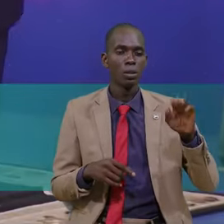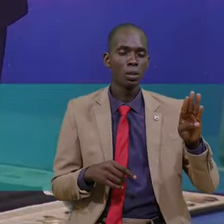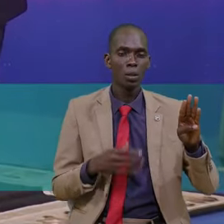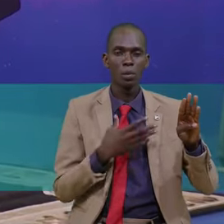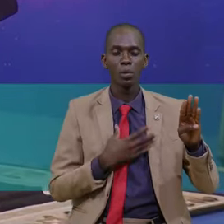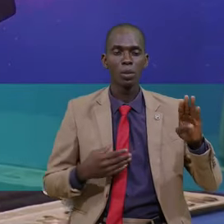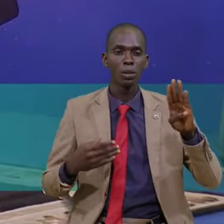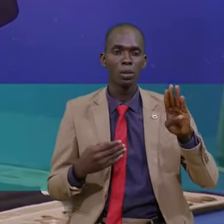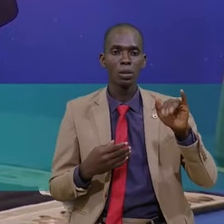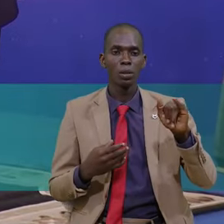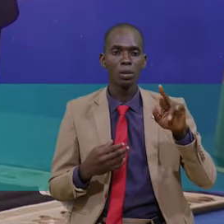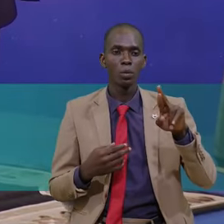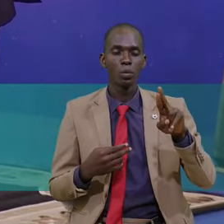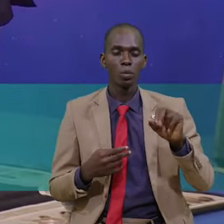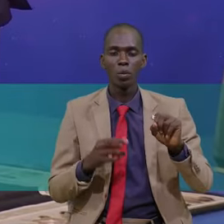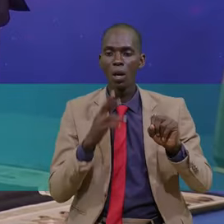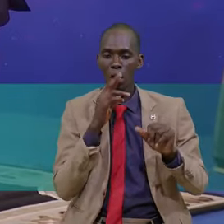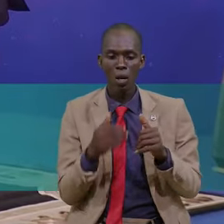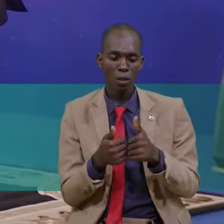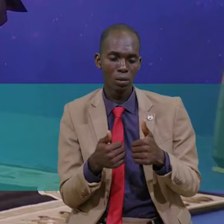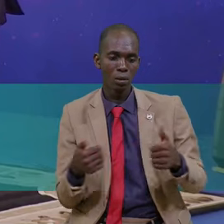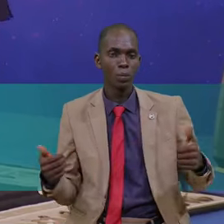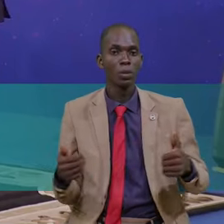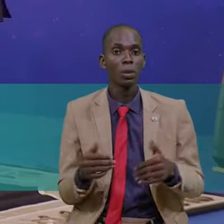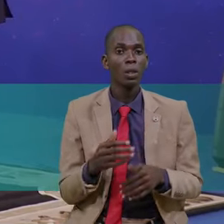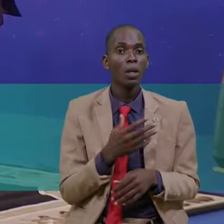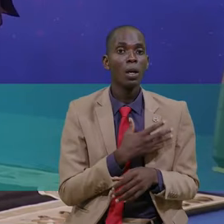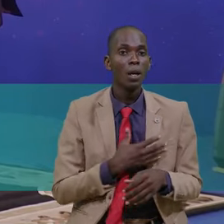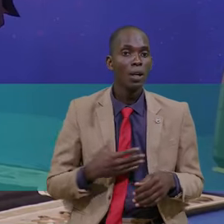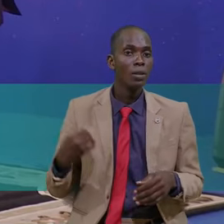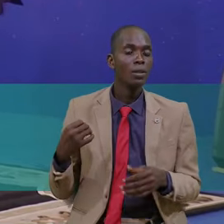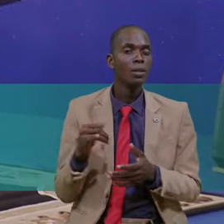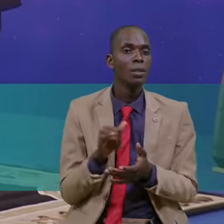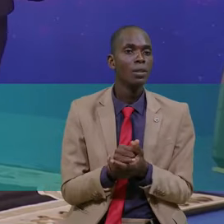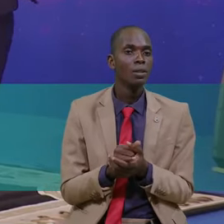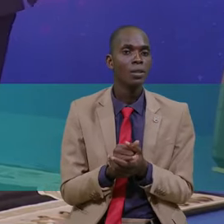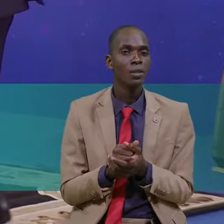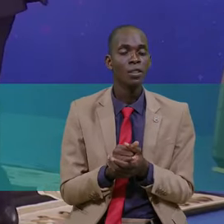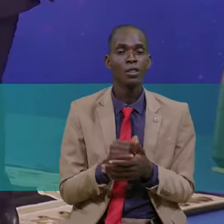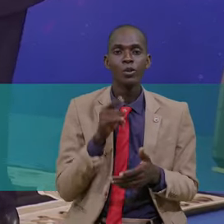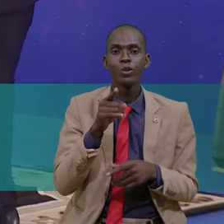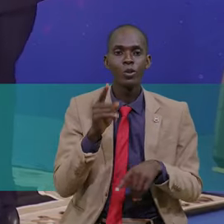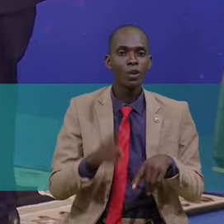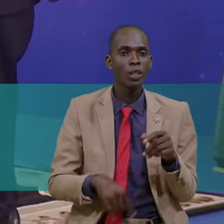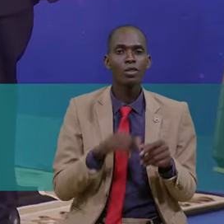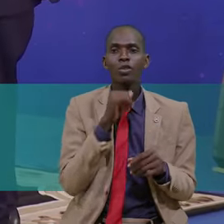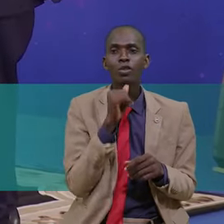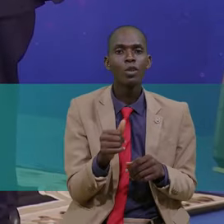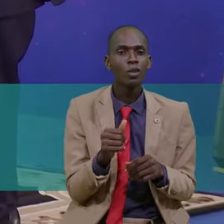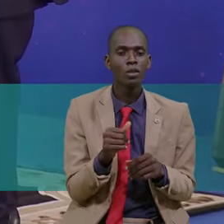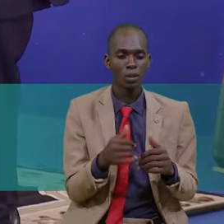holy and then you set them apart for God sanctify you cannot set Soul